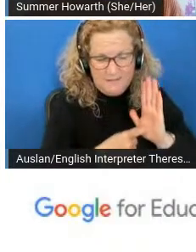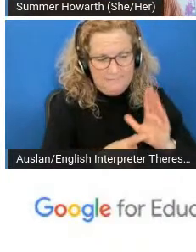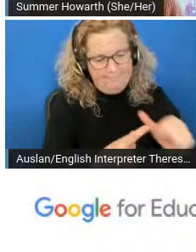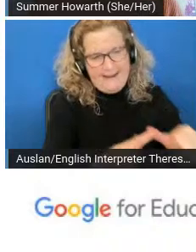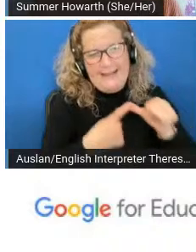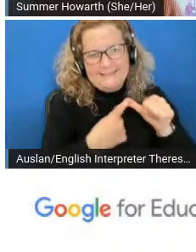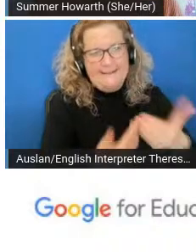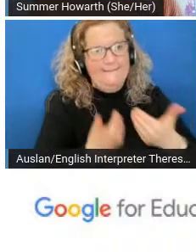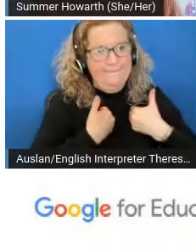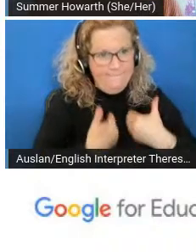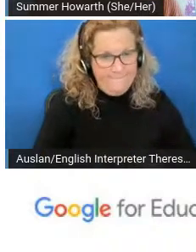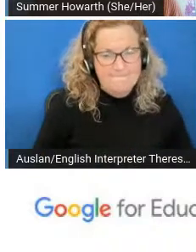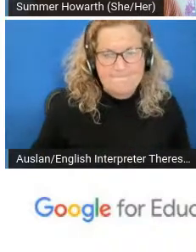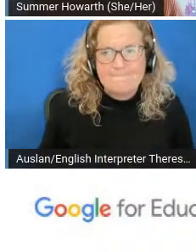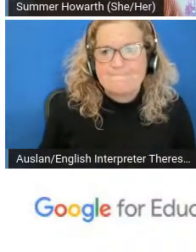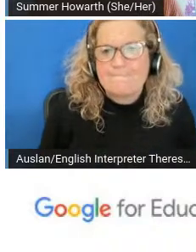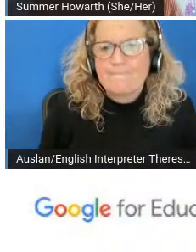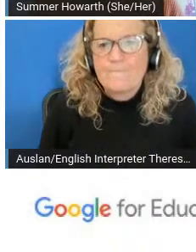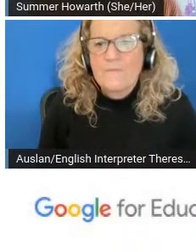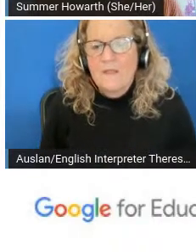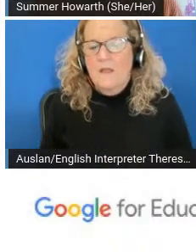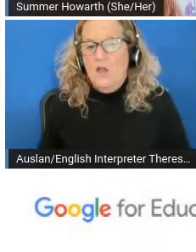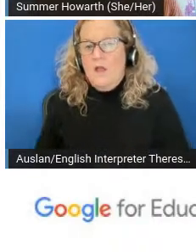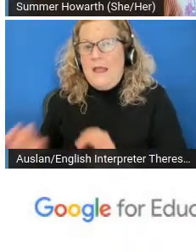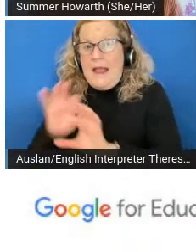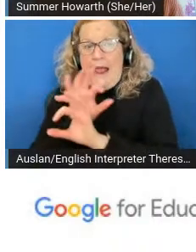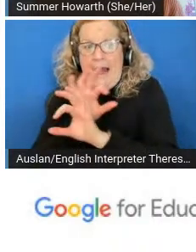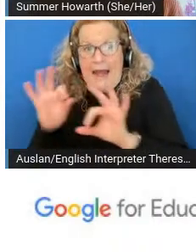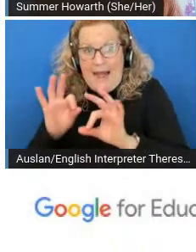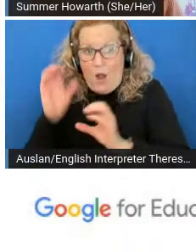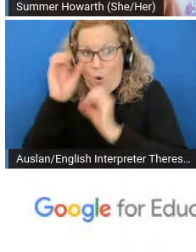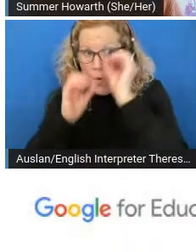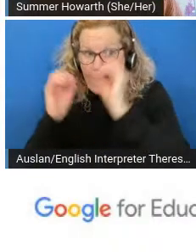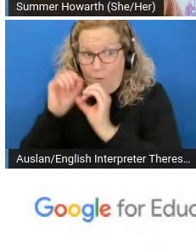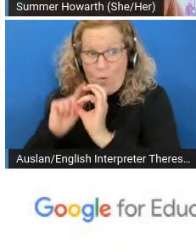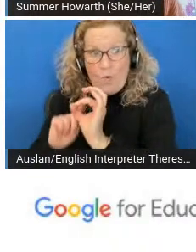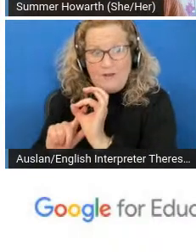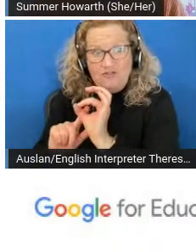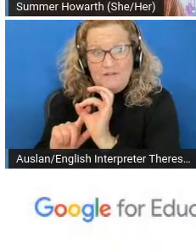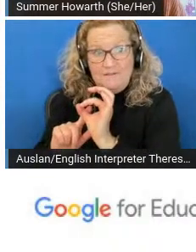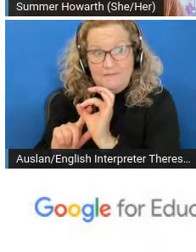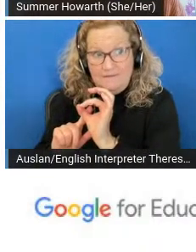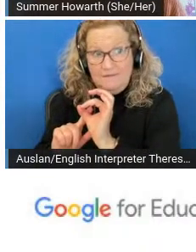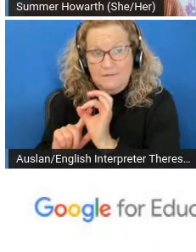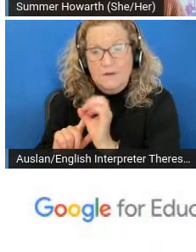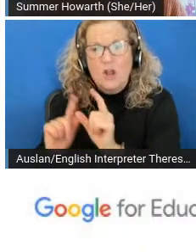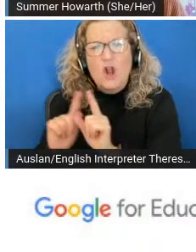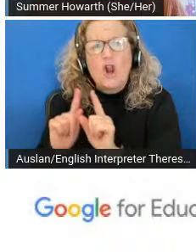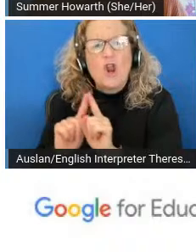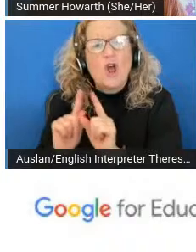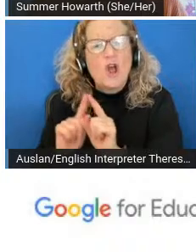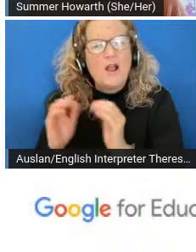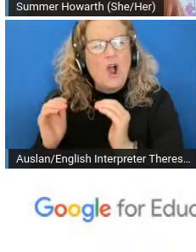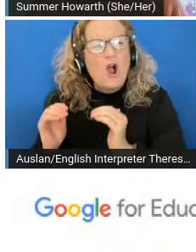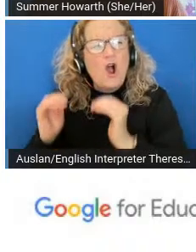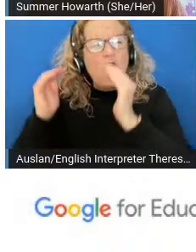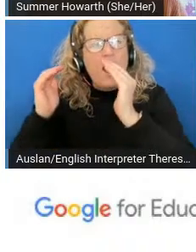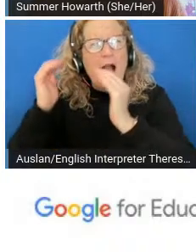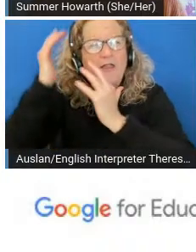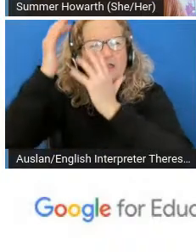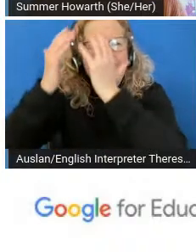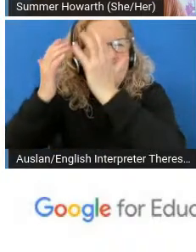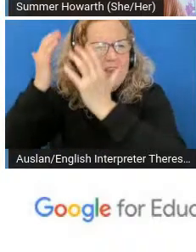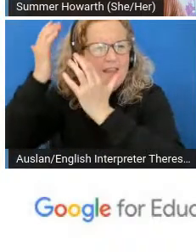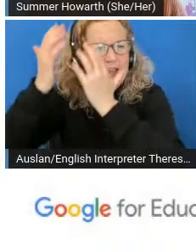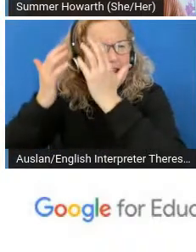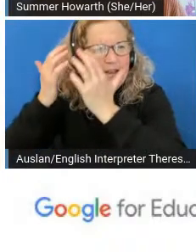Google search. An ungoogleable question would be one which is often higher order thinking. It's often